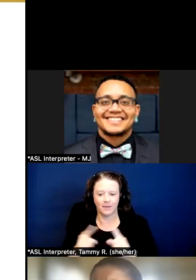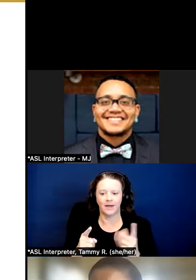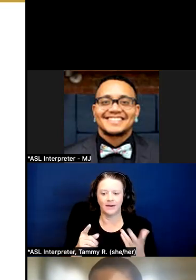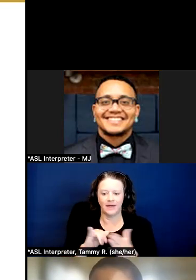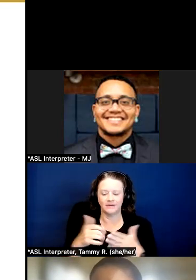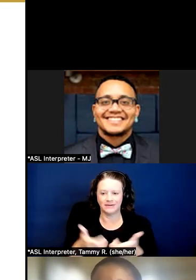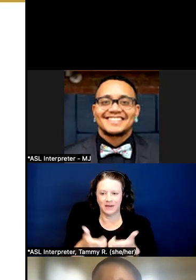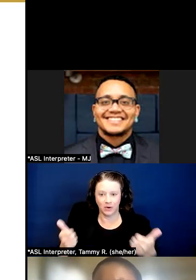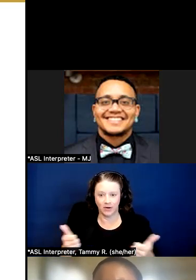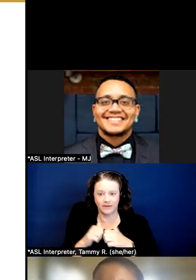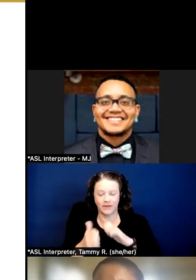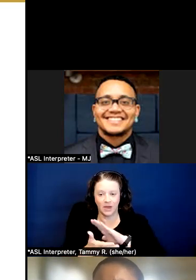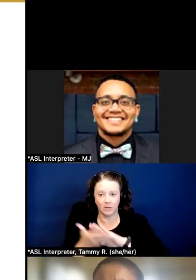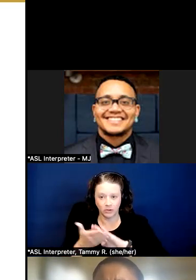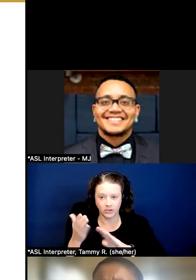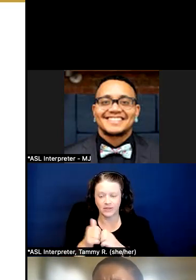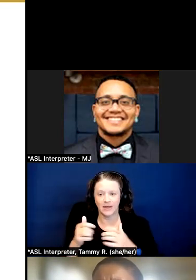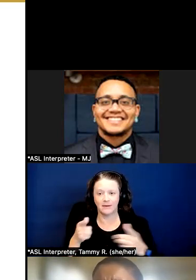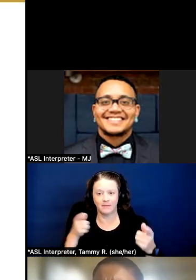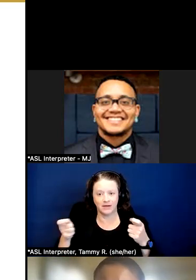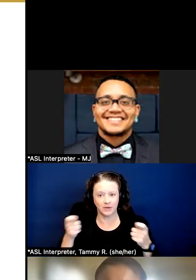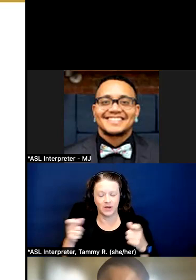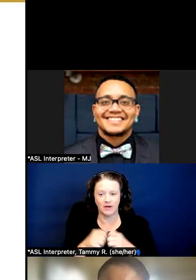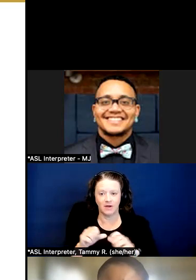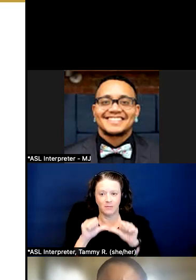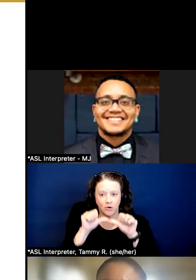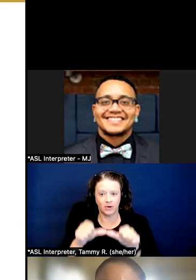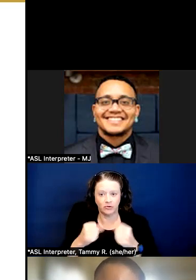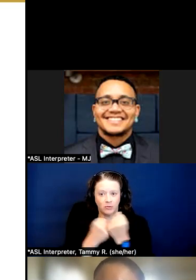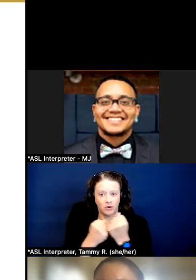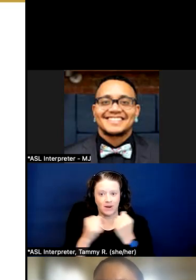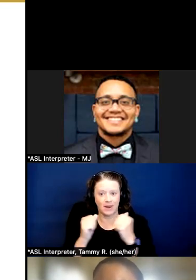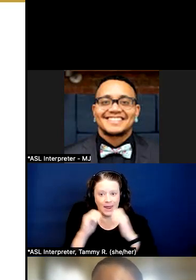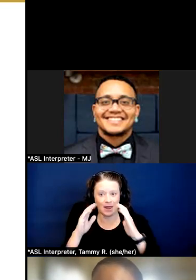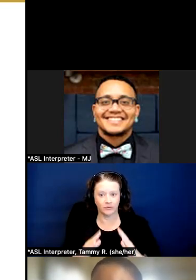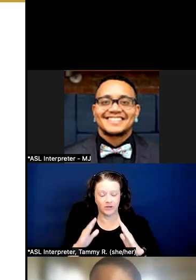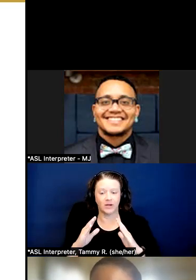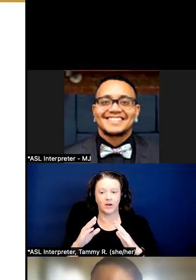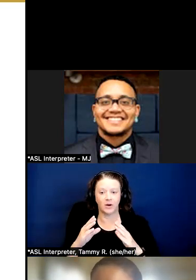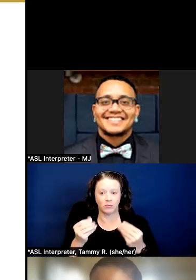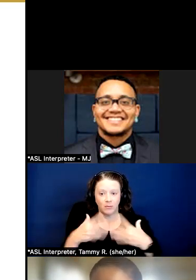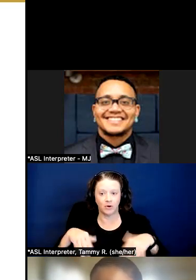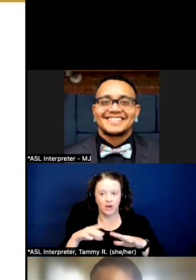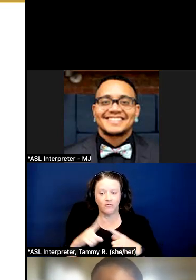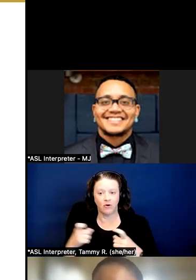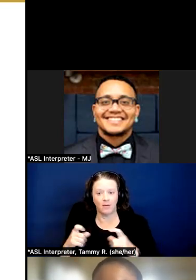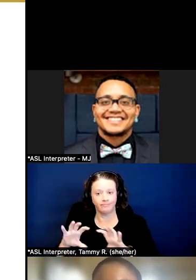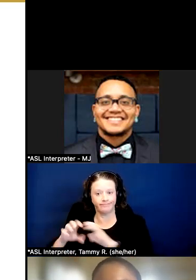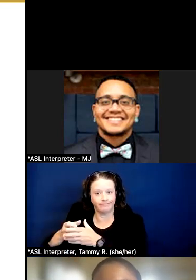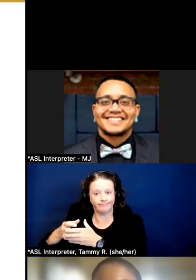and management of their permanent supportive housing property from the agency's social